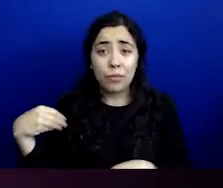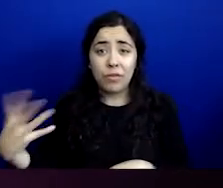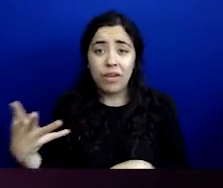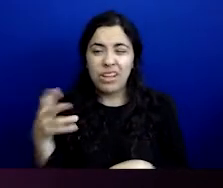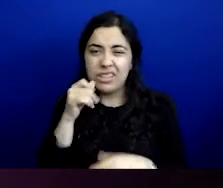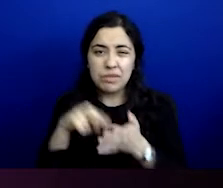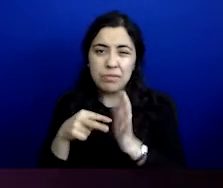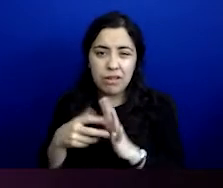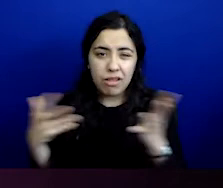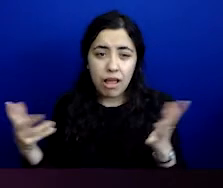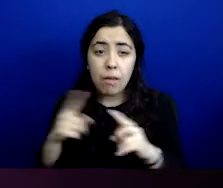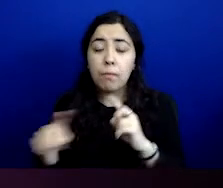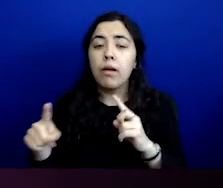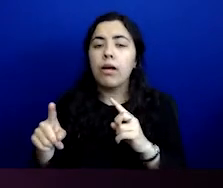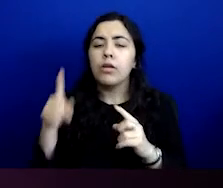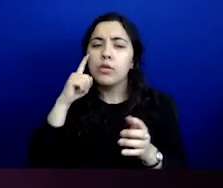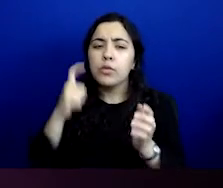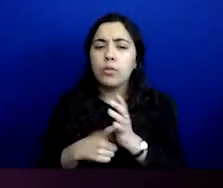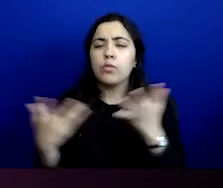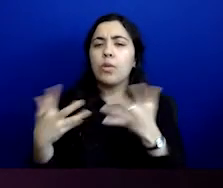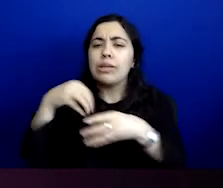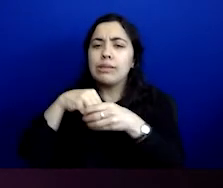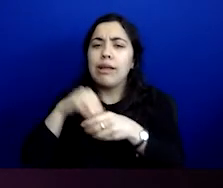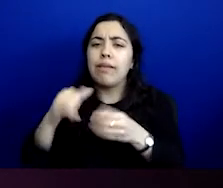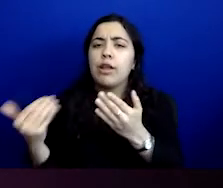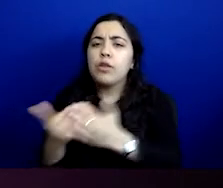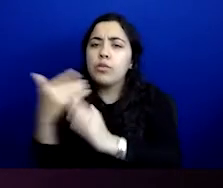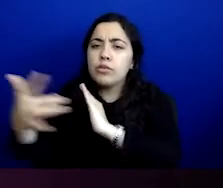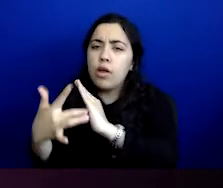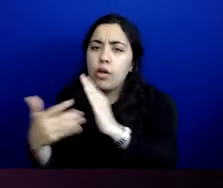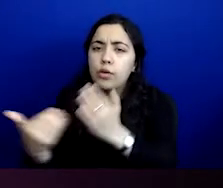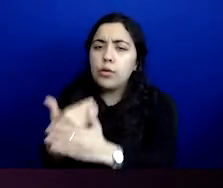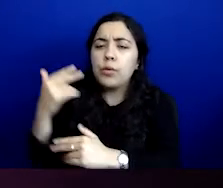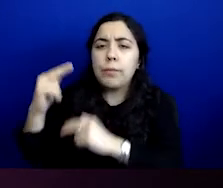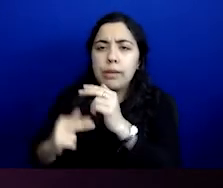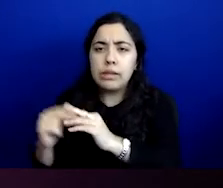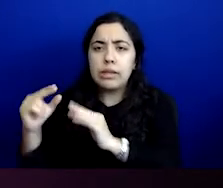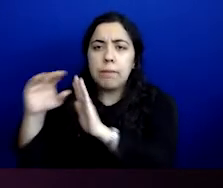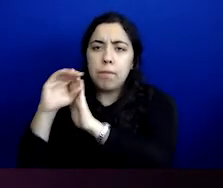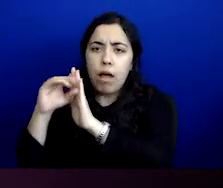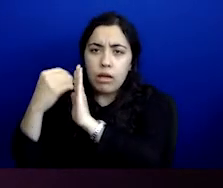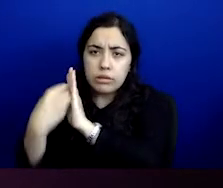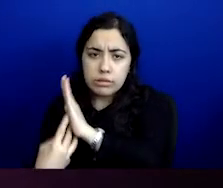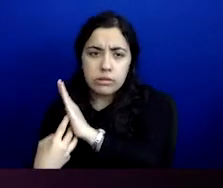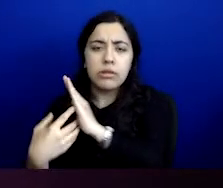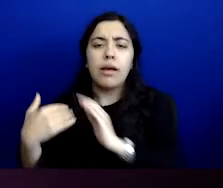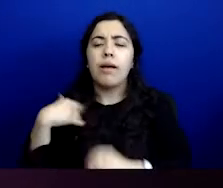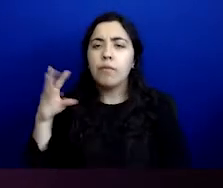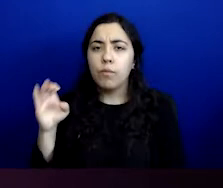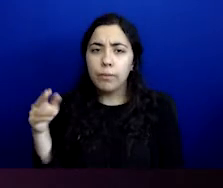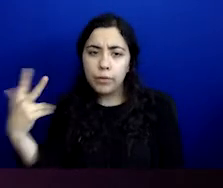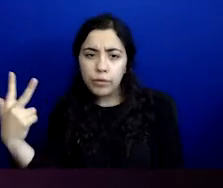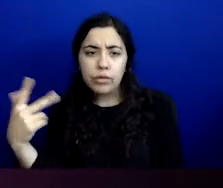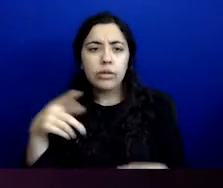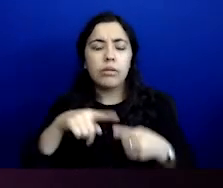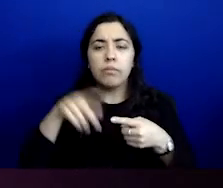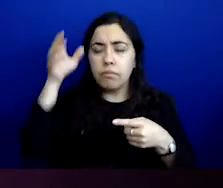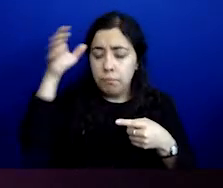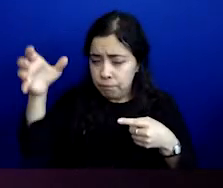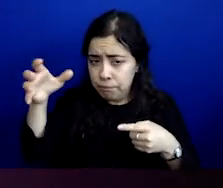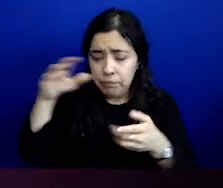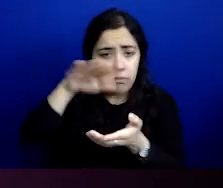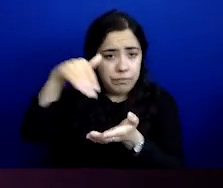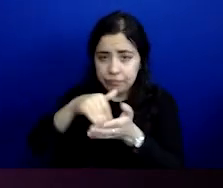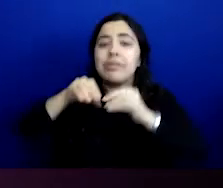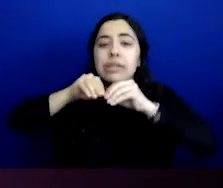characteristics enabled by these new technologies, these new building blocks, are kind of what you often hear when people talk about Web3. So you have this idea of decentralization,